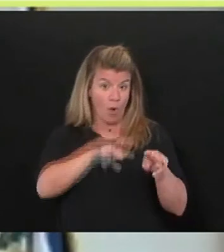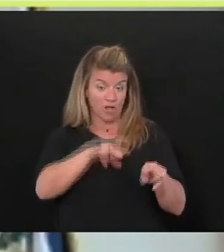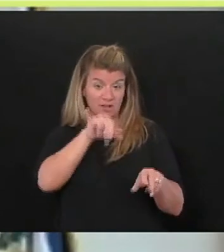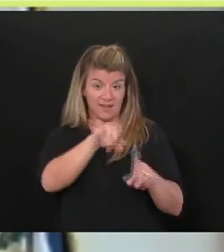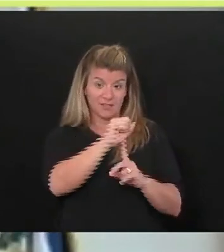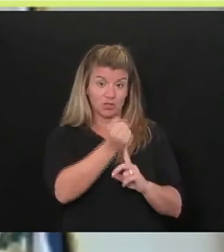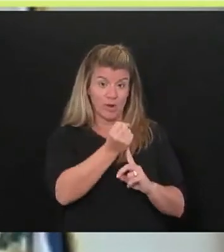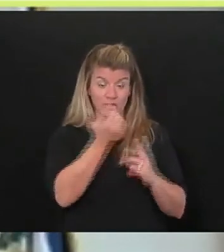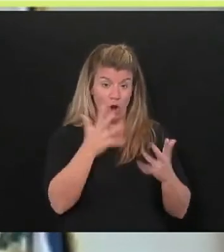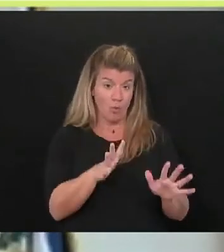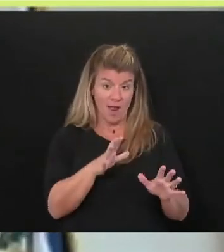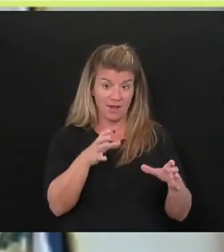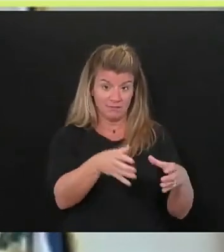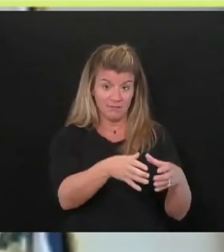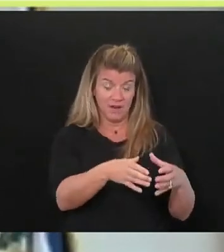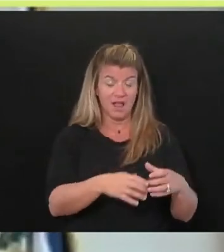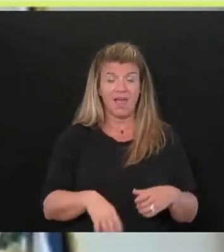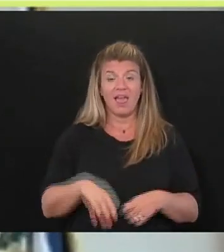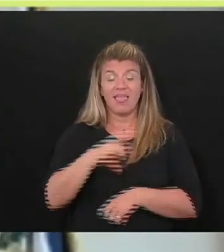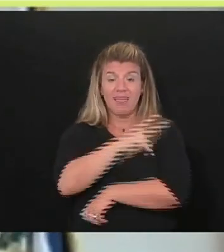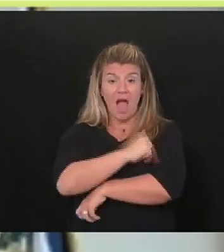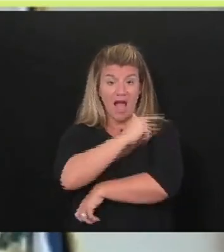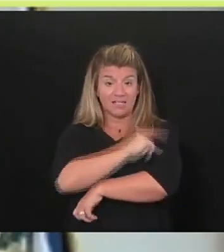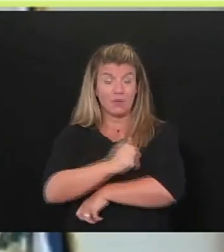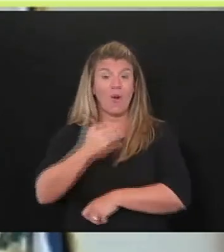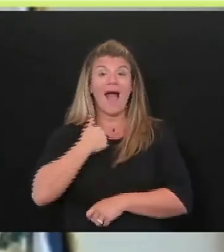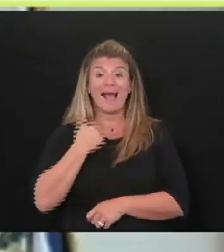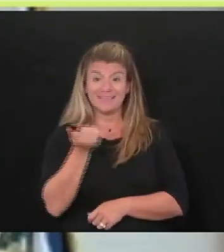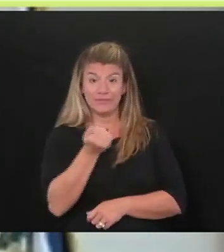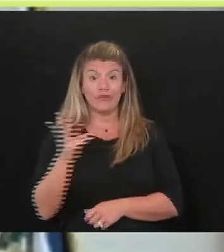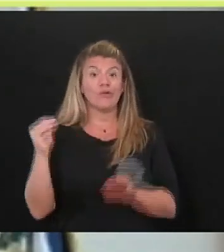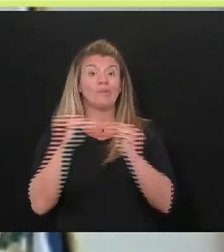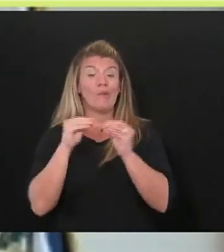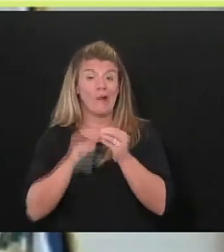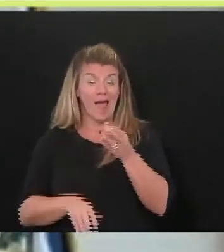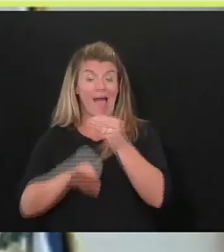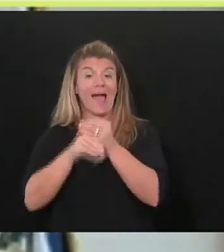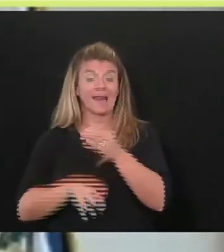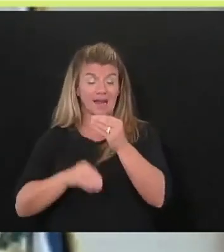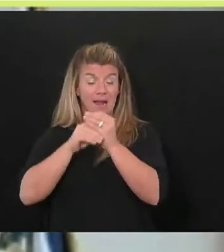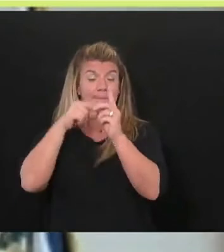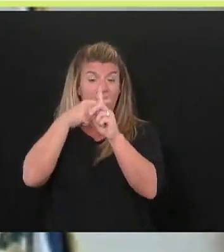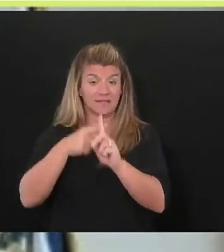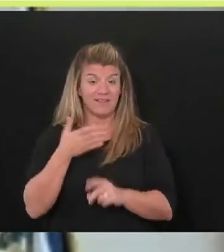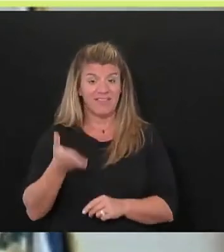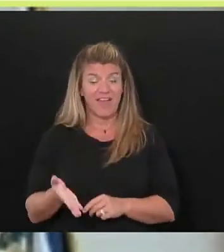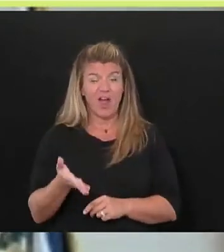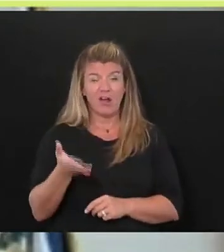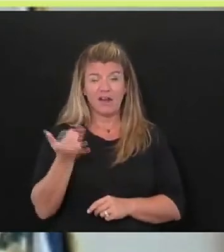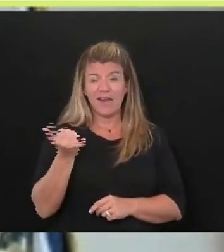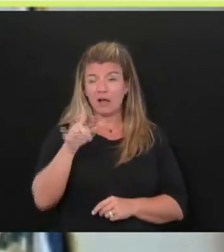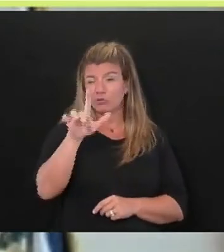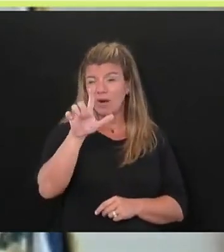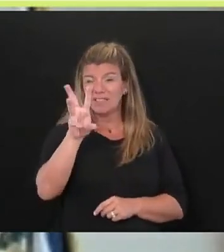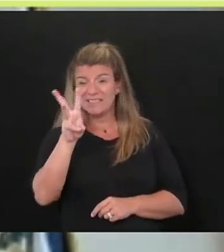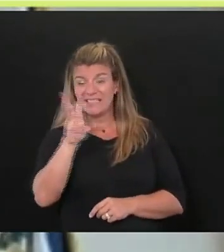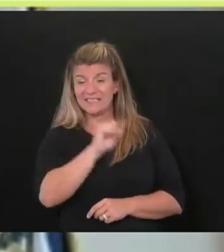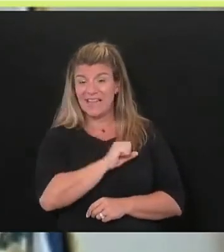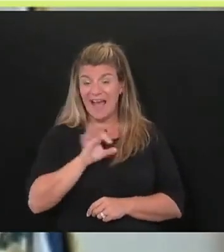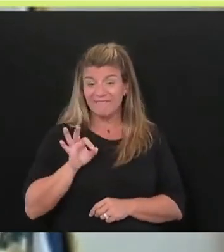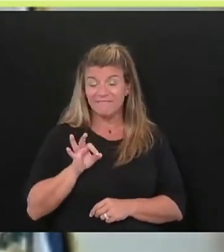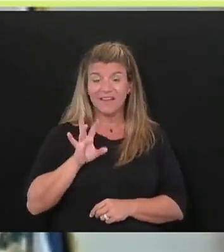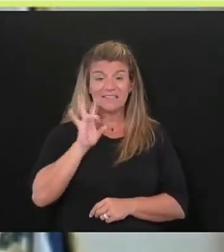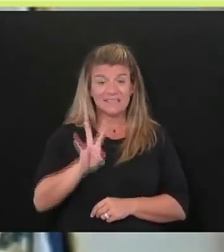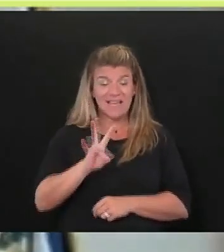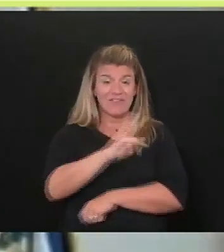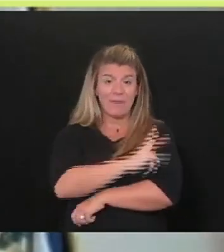closely already. The hospital does have a few additional cases. They're at 26 staff right now and 7